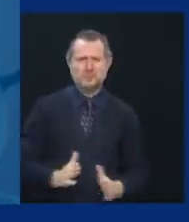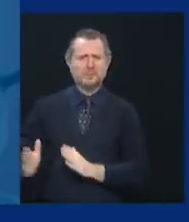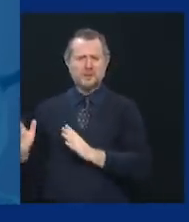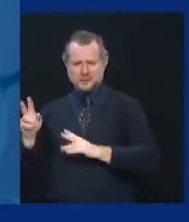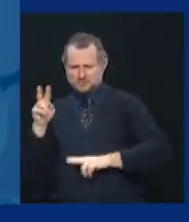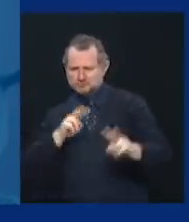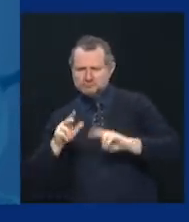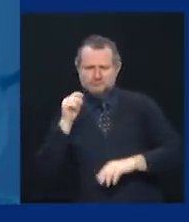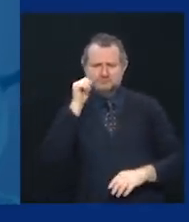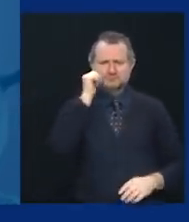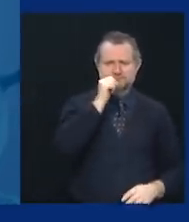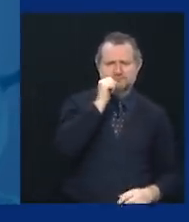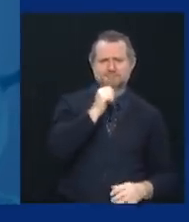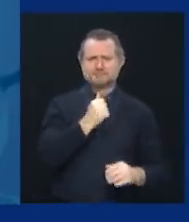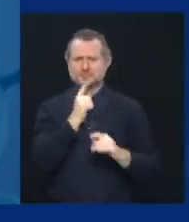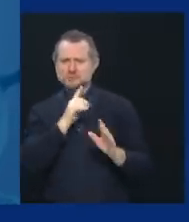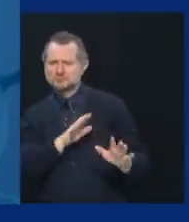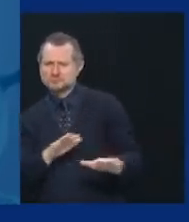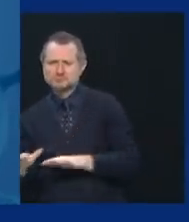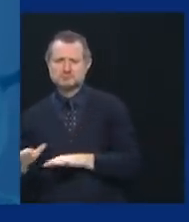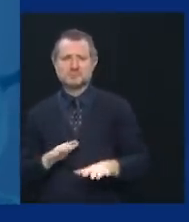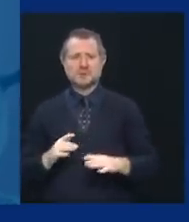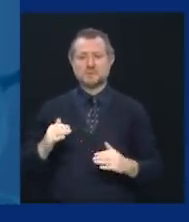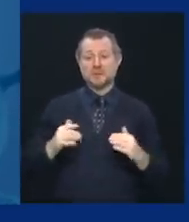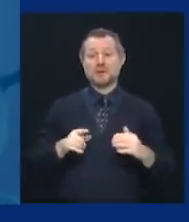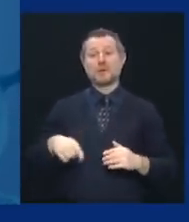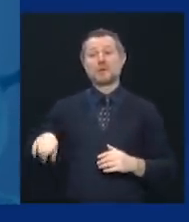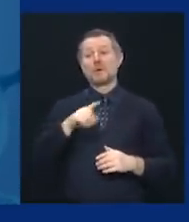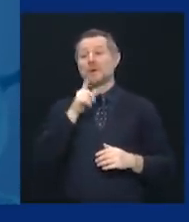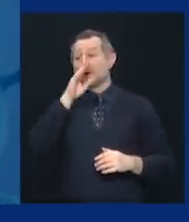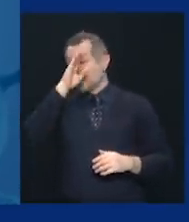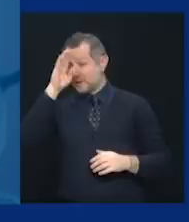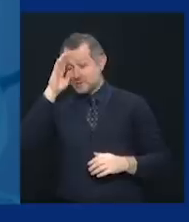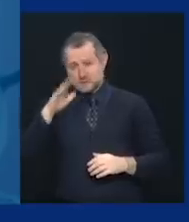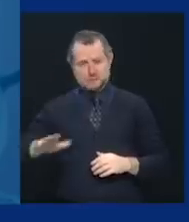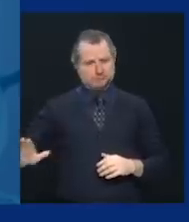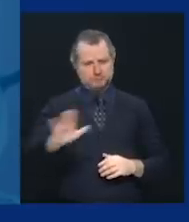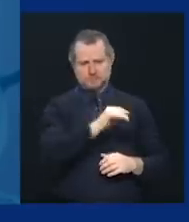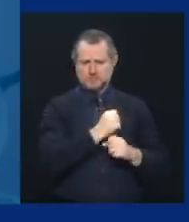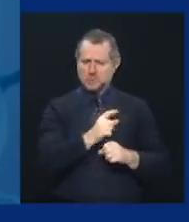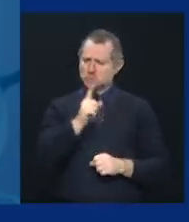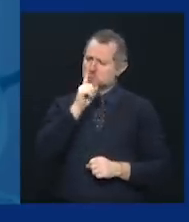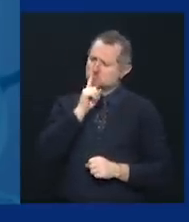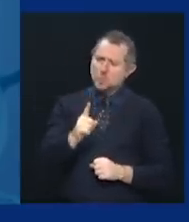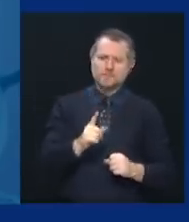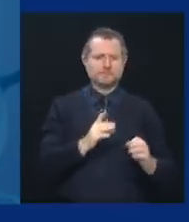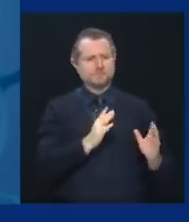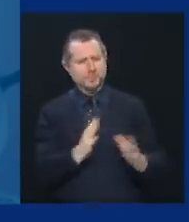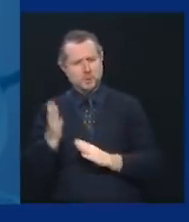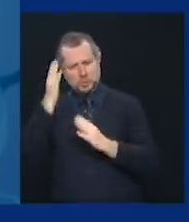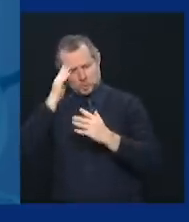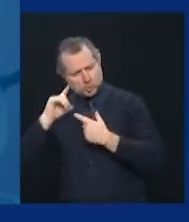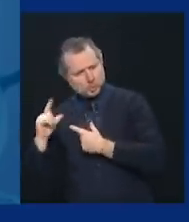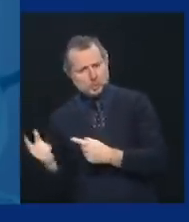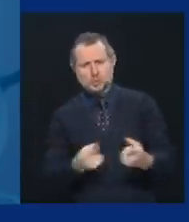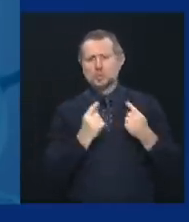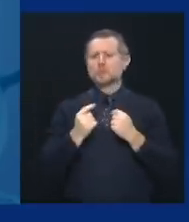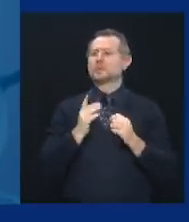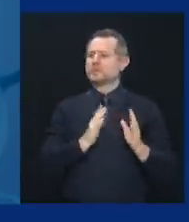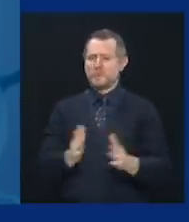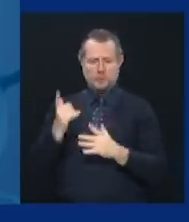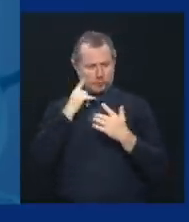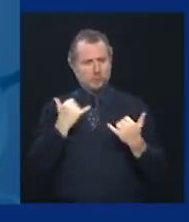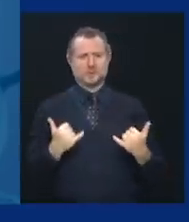and we're having those hospitals do what they need to do to the greatest extent possible within